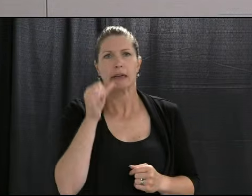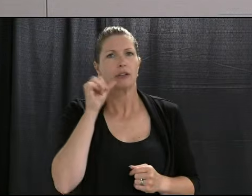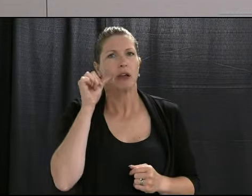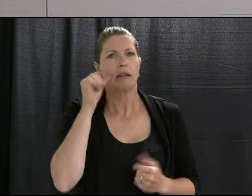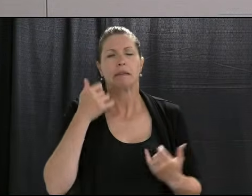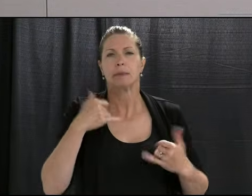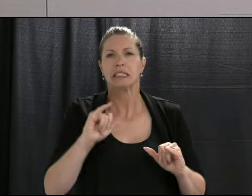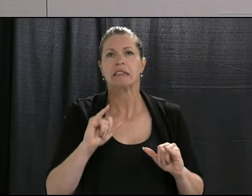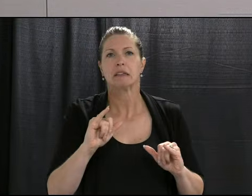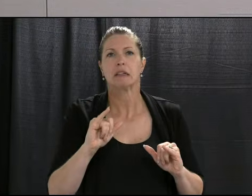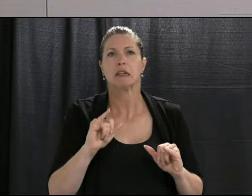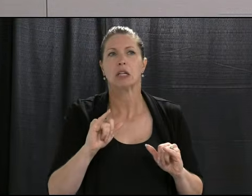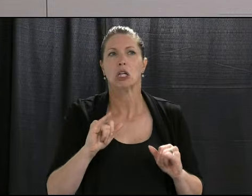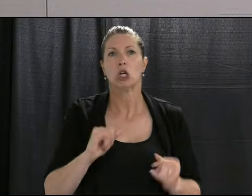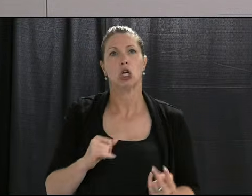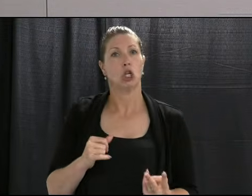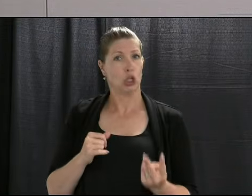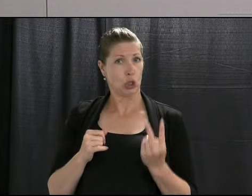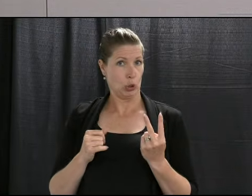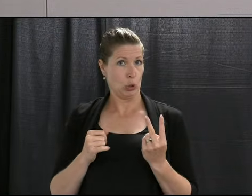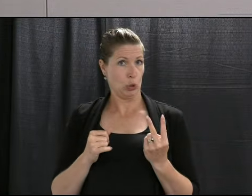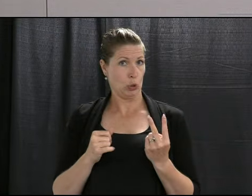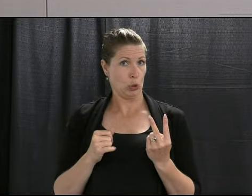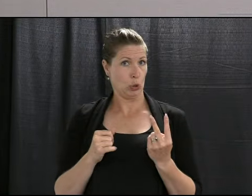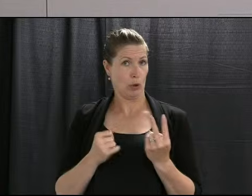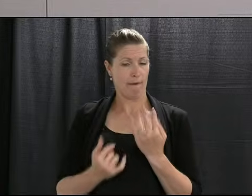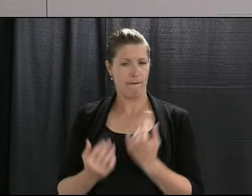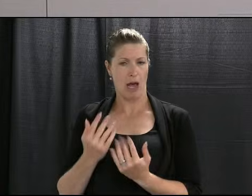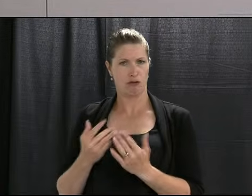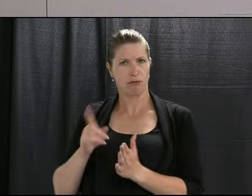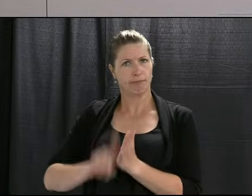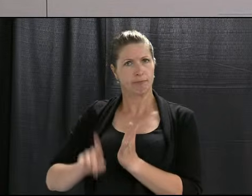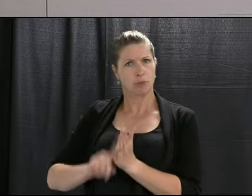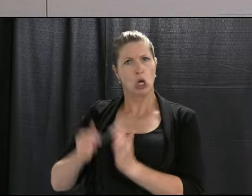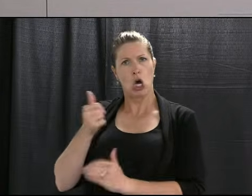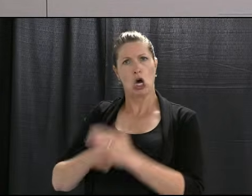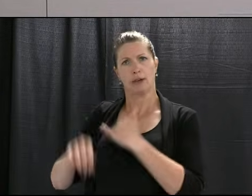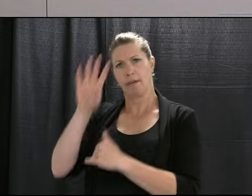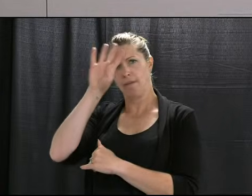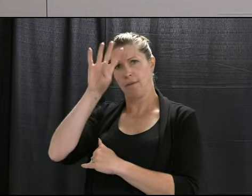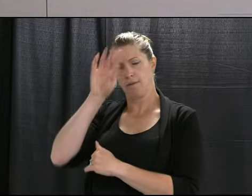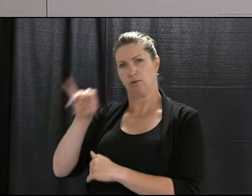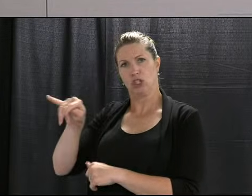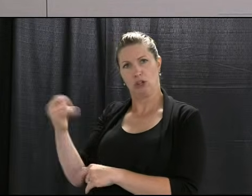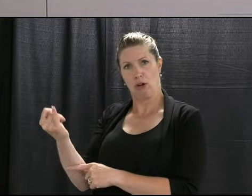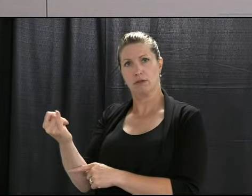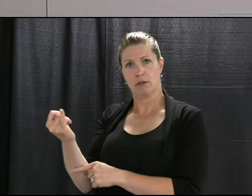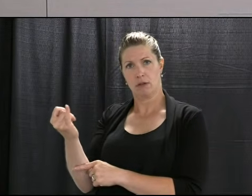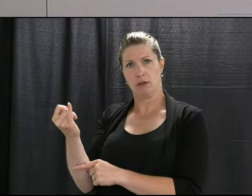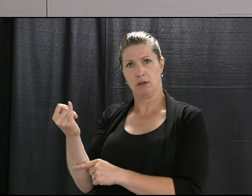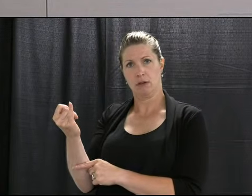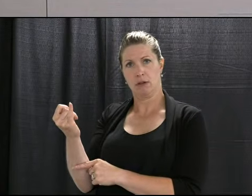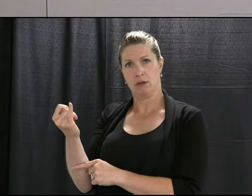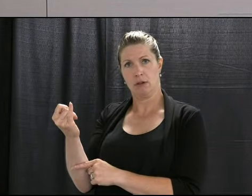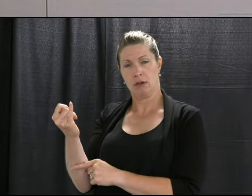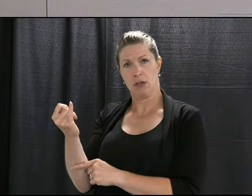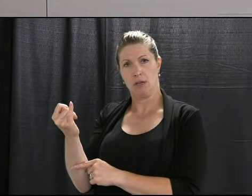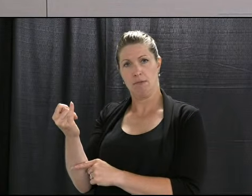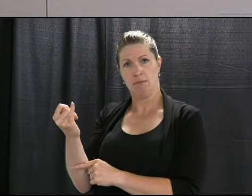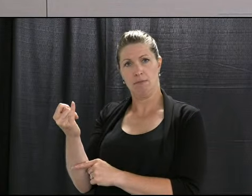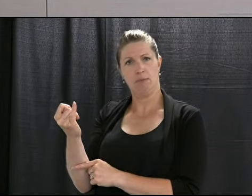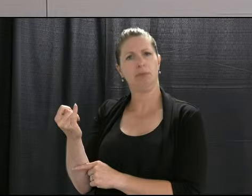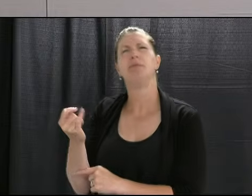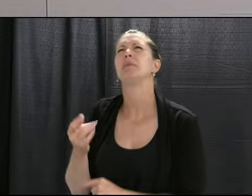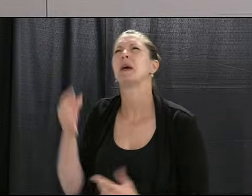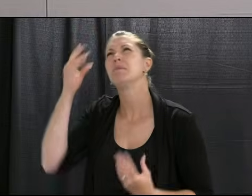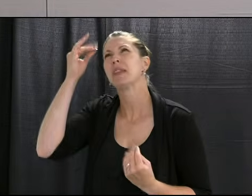still hear of two fires that were under investigation at the very least by the St. John's Fire Department. Are fines enough? I just wonder if there's anything else you